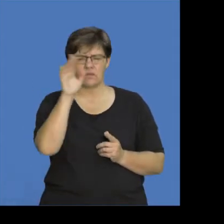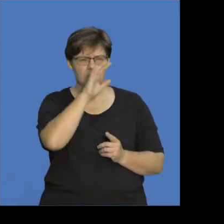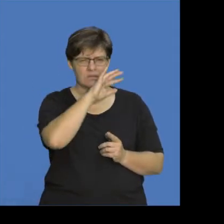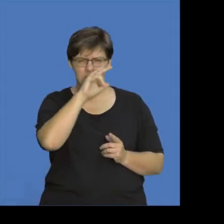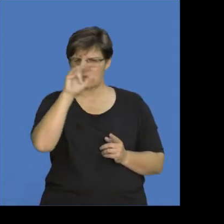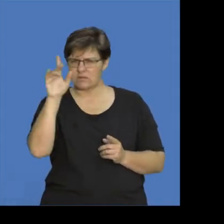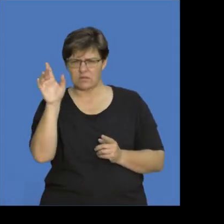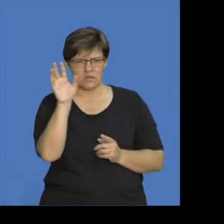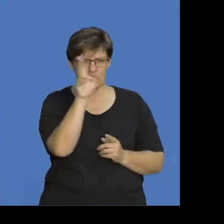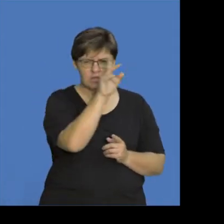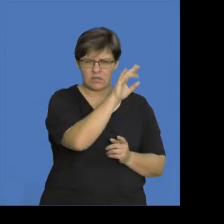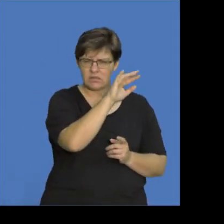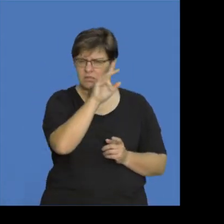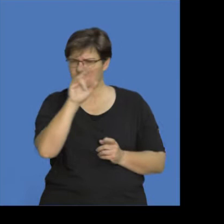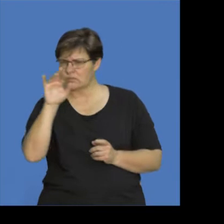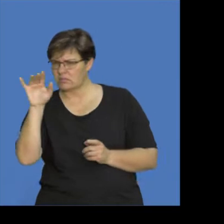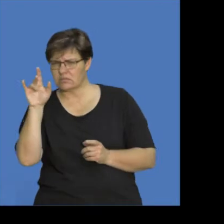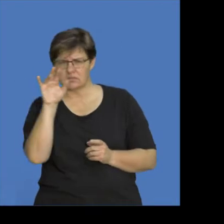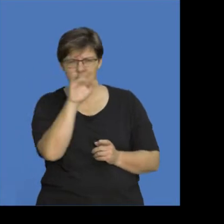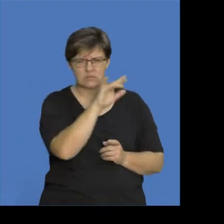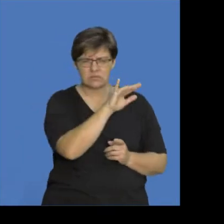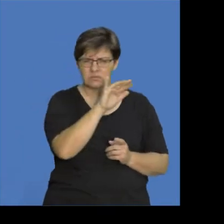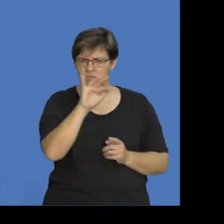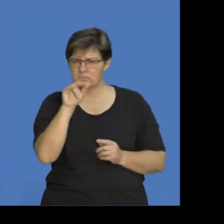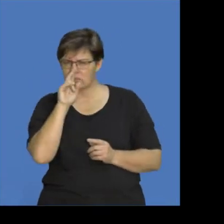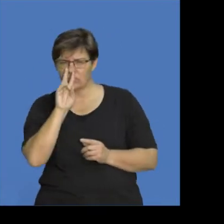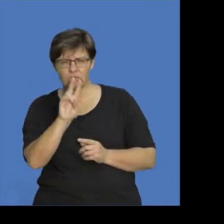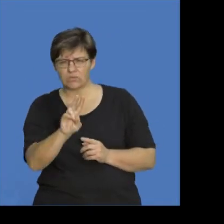42 not there, 99. I'm trying to search.